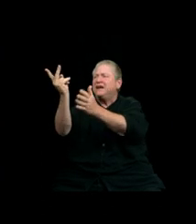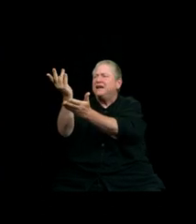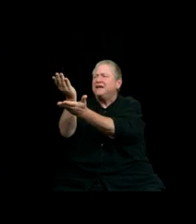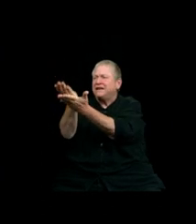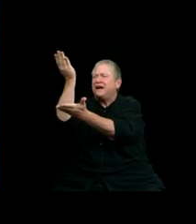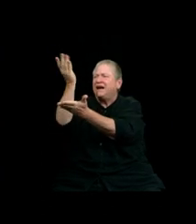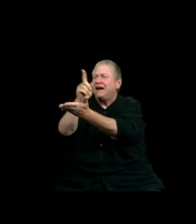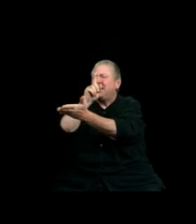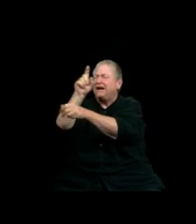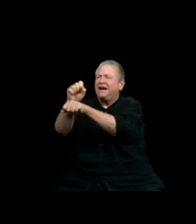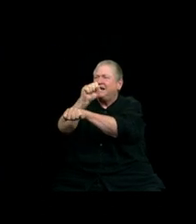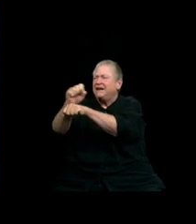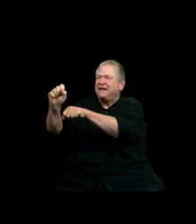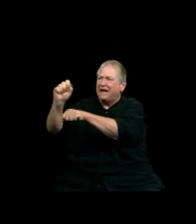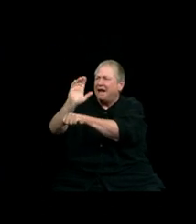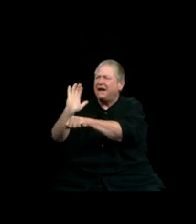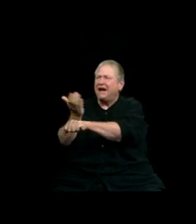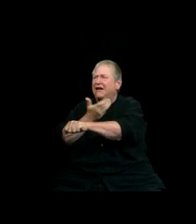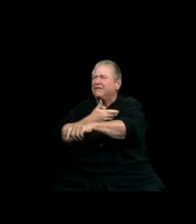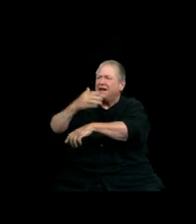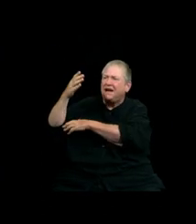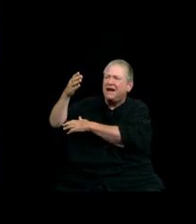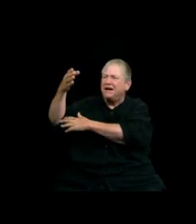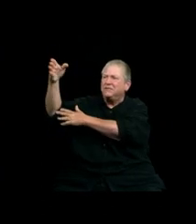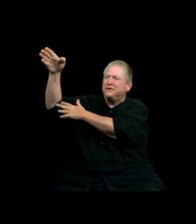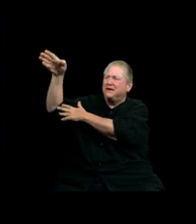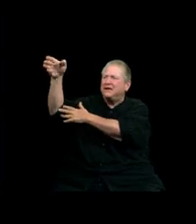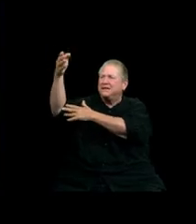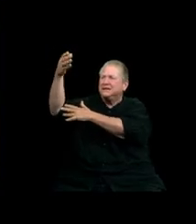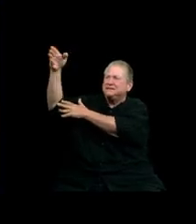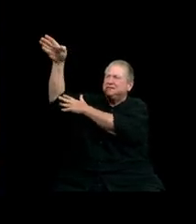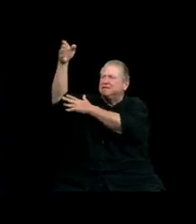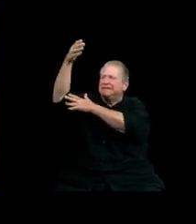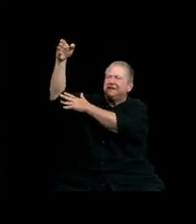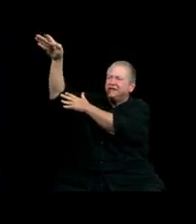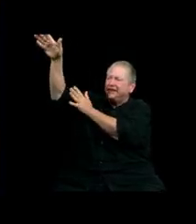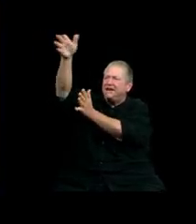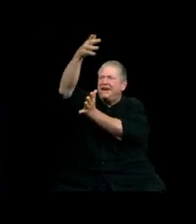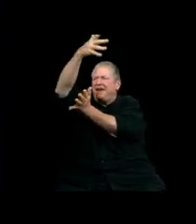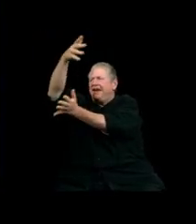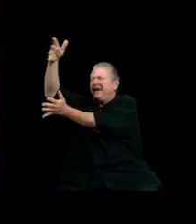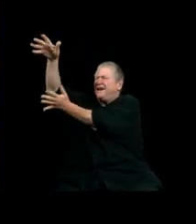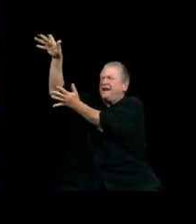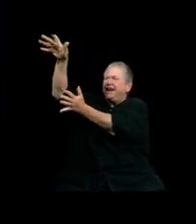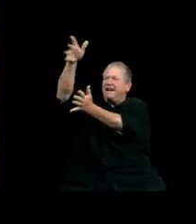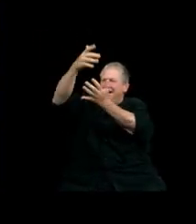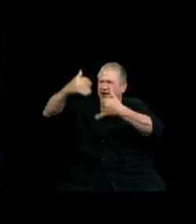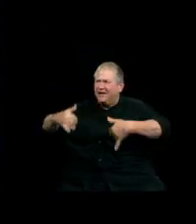the night that our flag was still